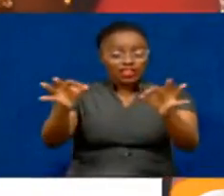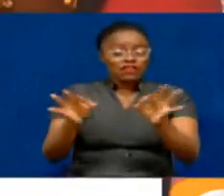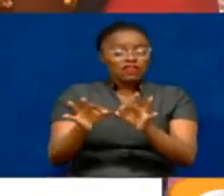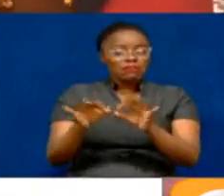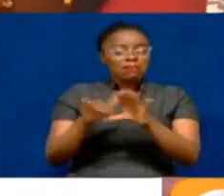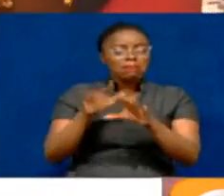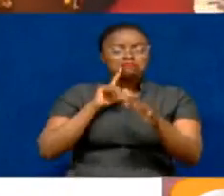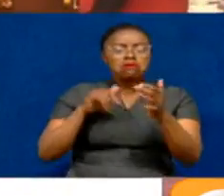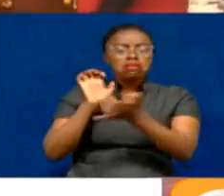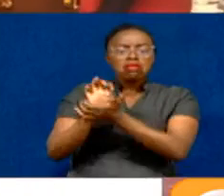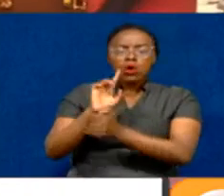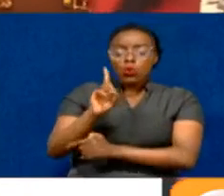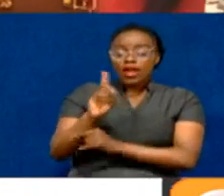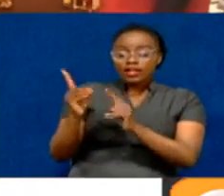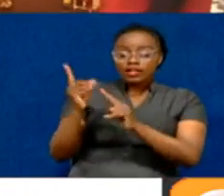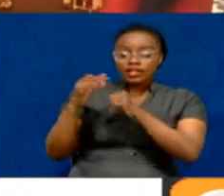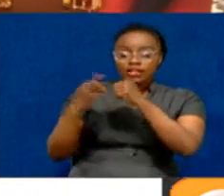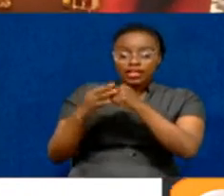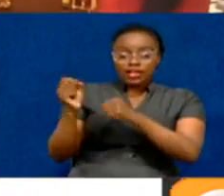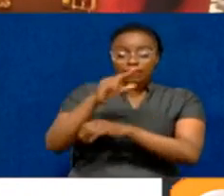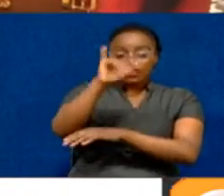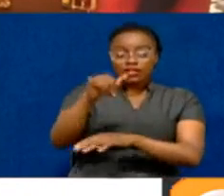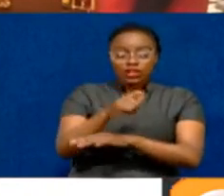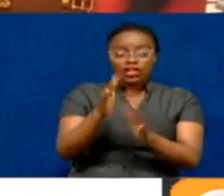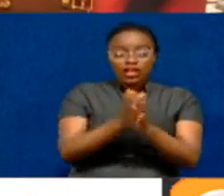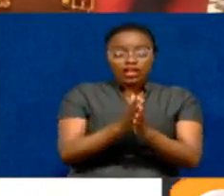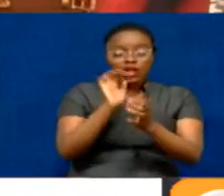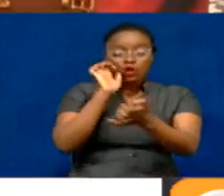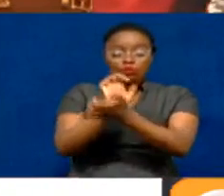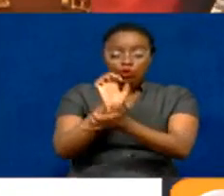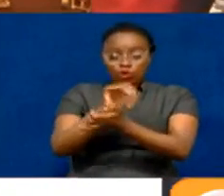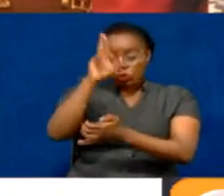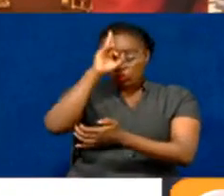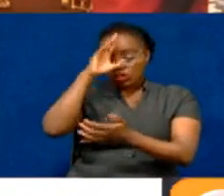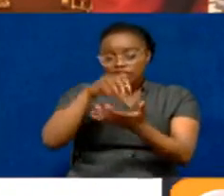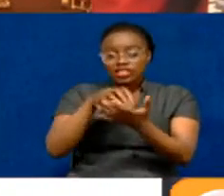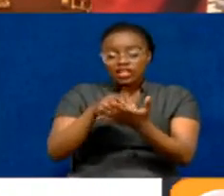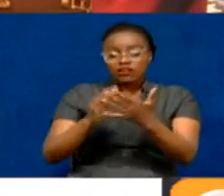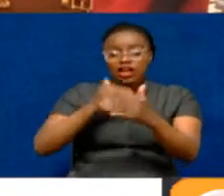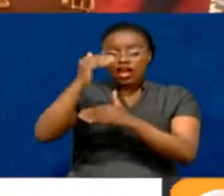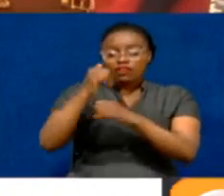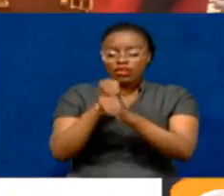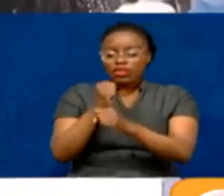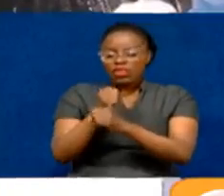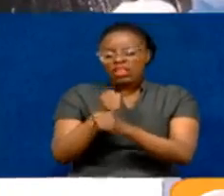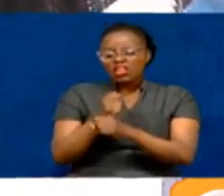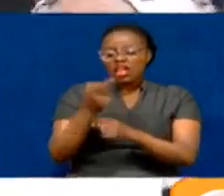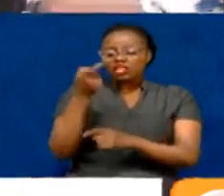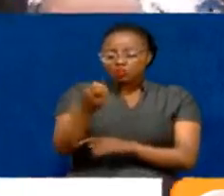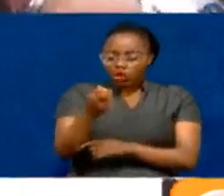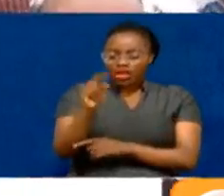say Vitalis was arrested on the 8th of January this year at the Bondo police station after committing a minor traffic